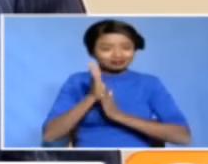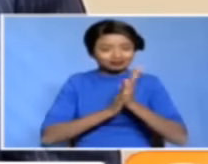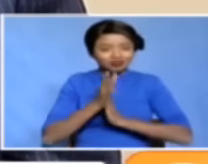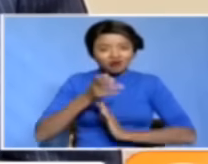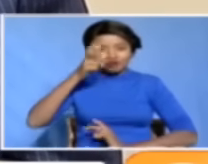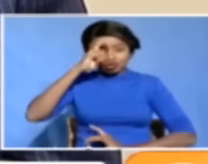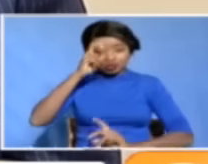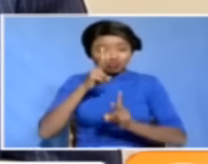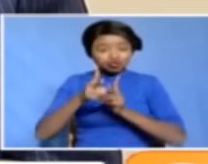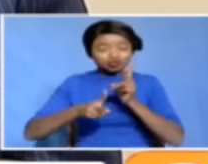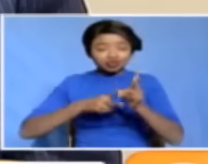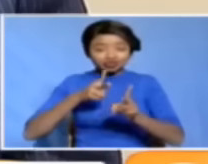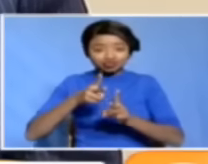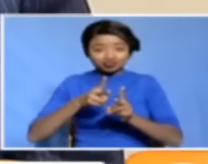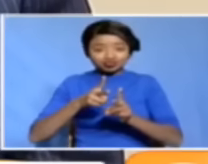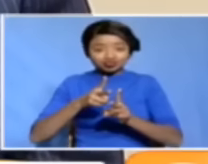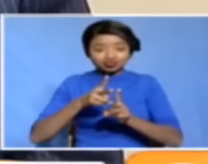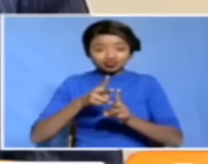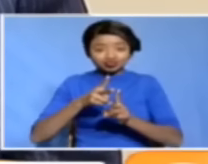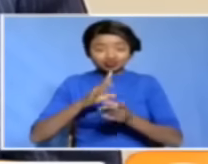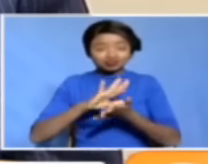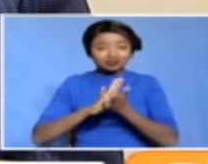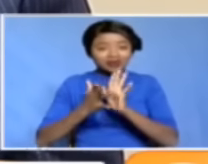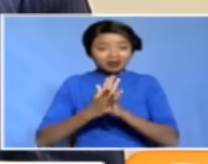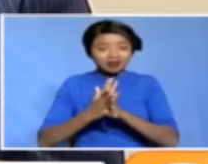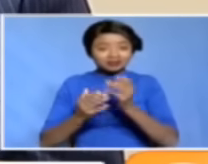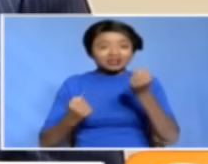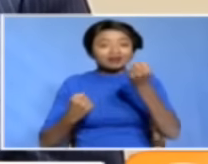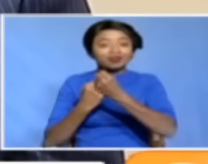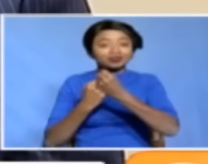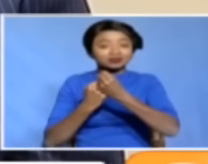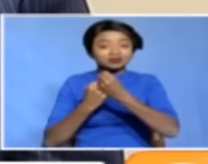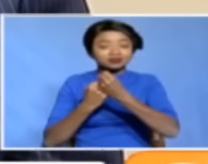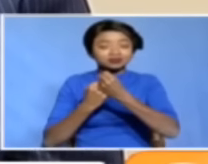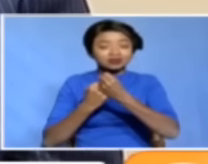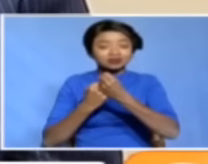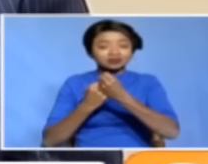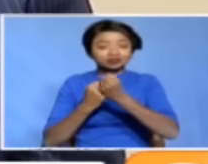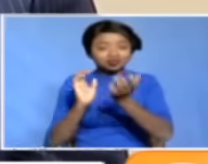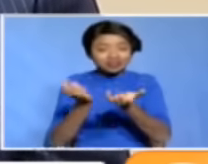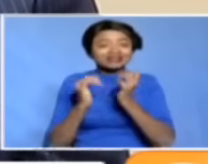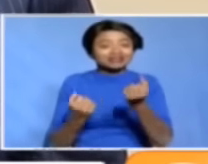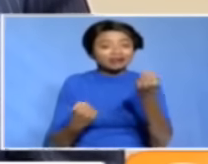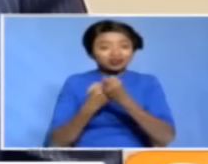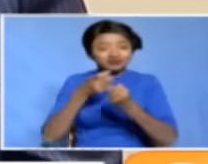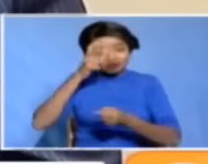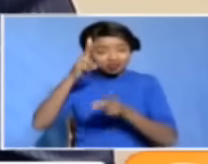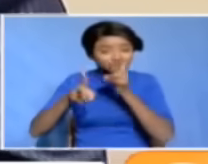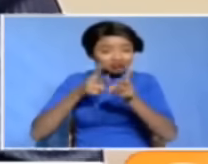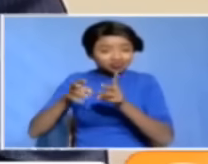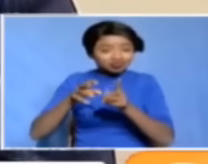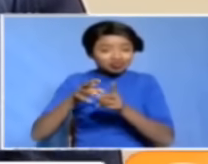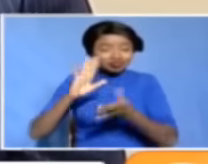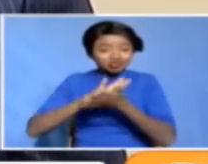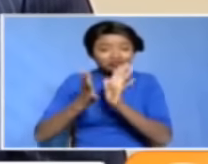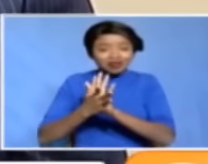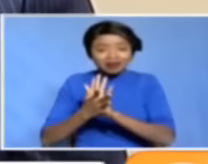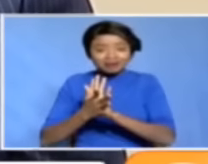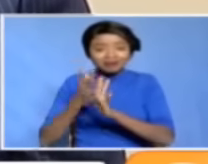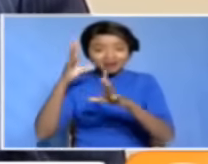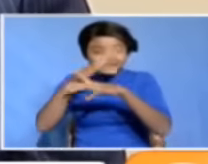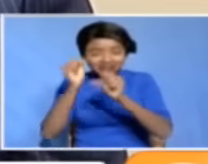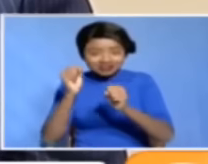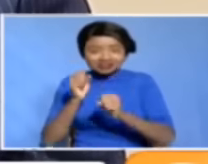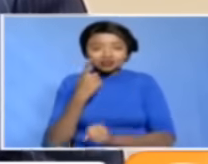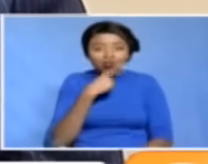2022 to be the flag bearer of the Jubilee Party is the deputy president. But as we approach time, the Jubilee Party is ready to